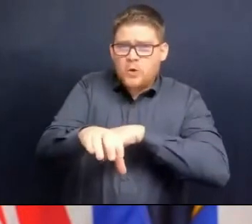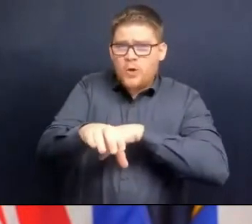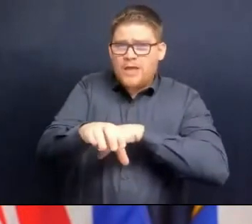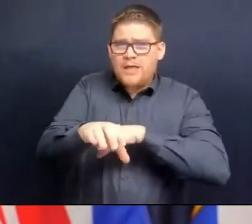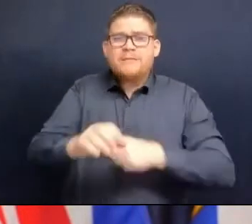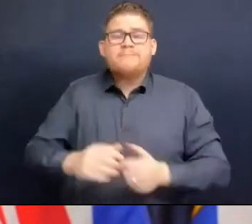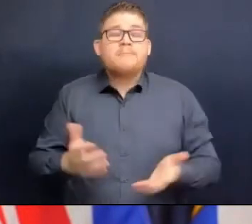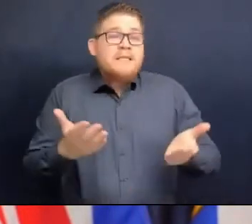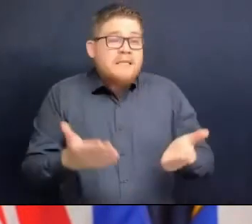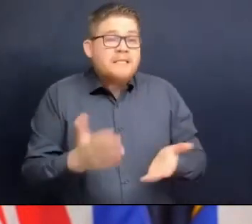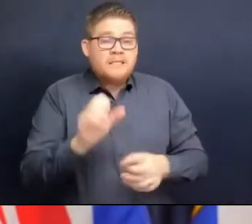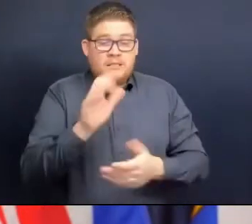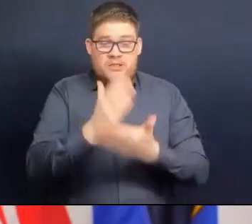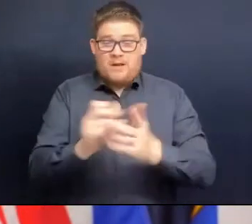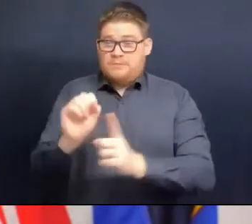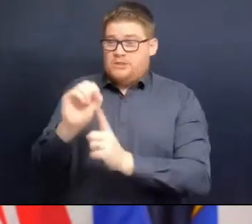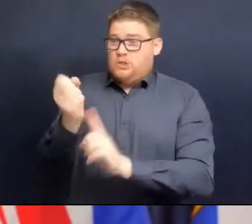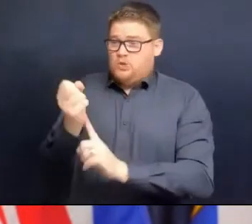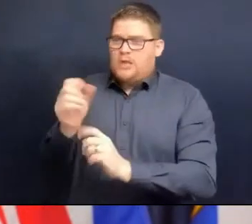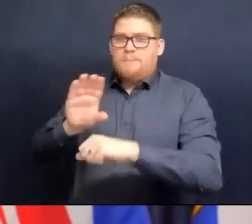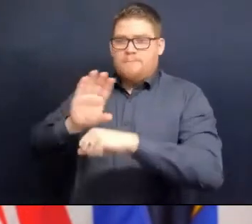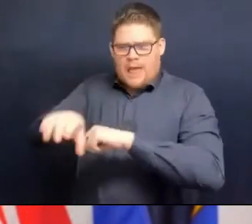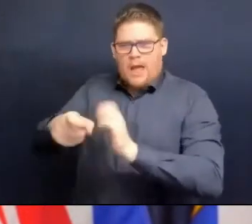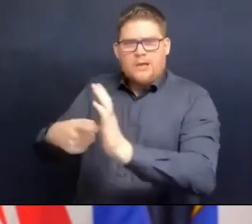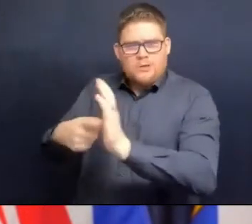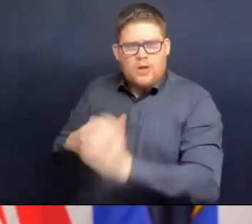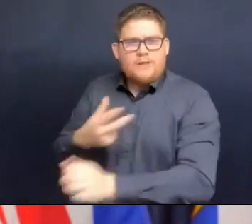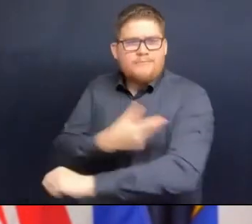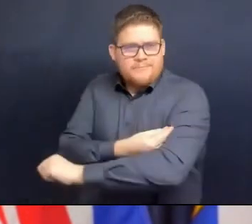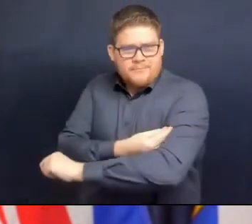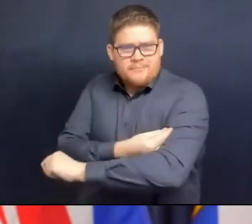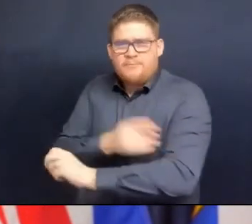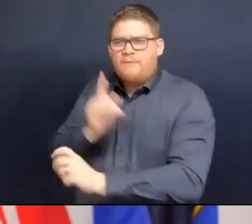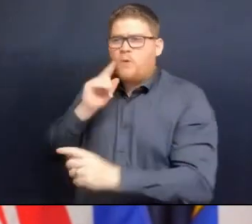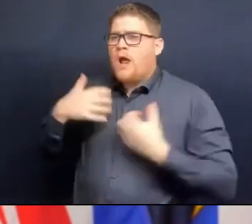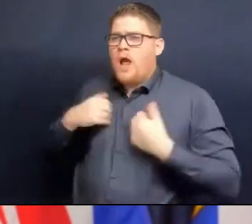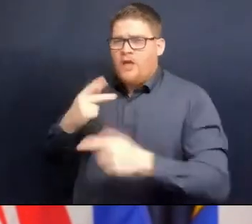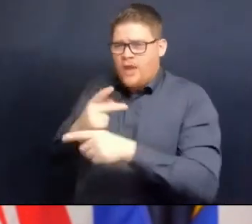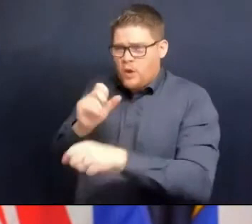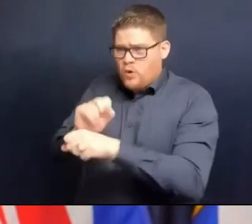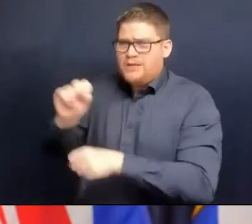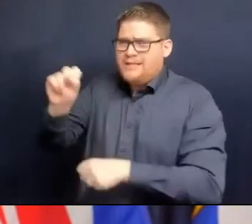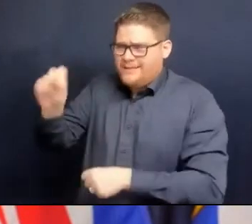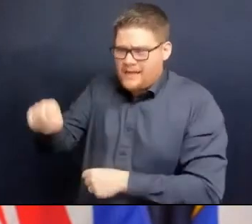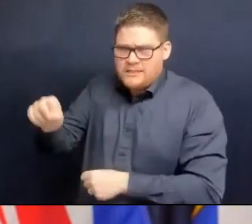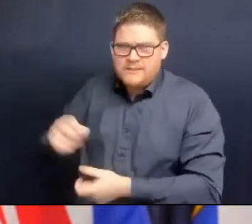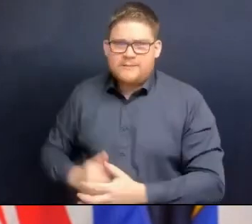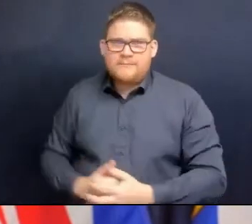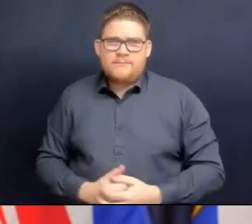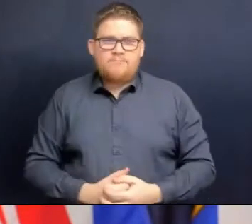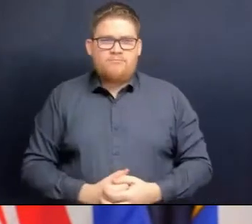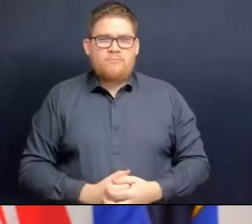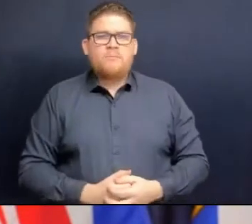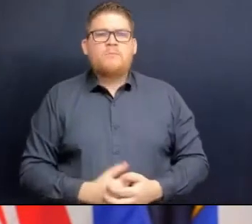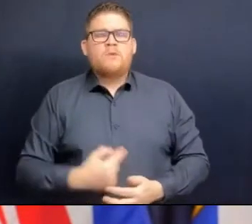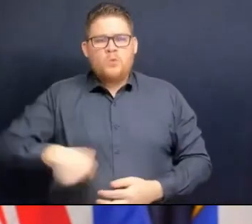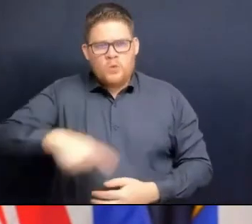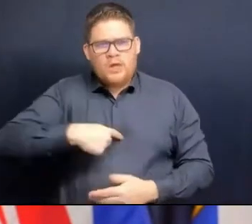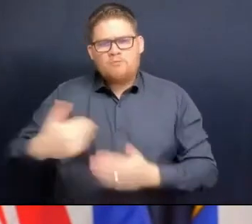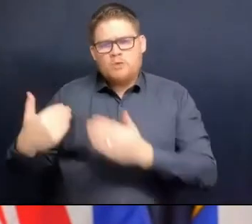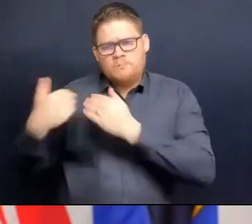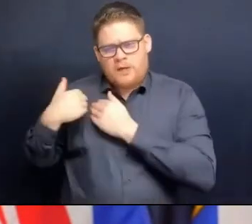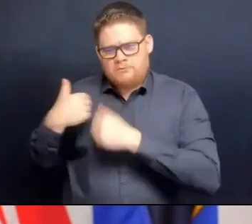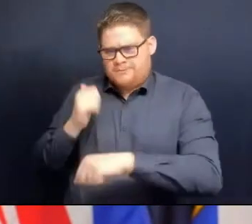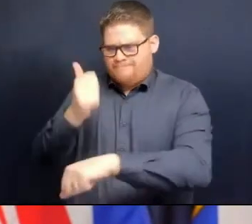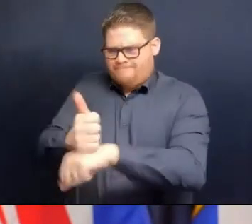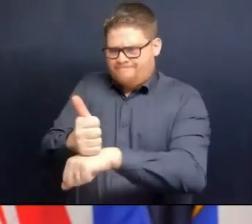health orders and by others. But it does mean that we all have those responsibilities, as